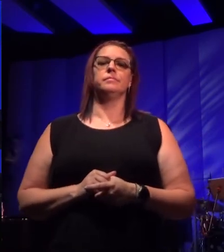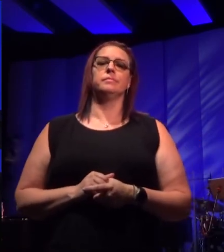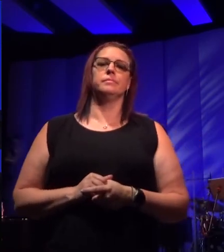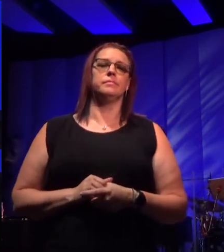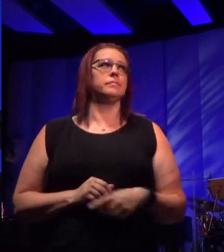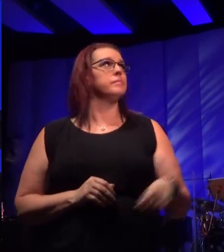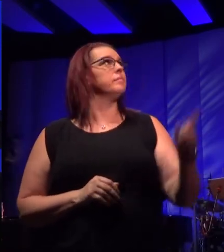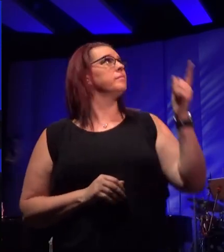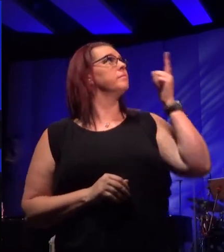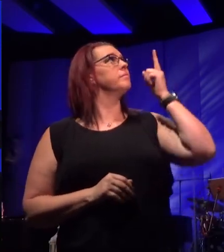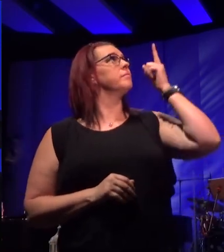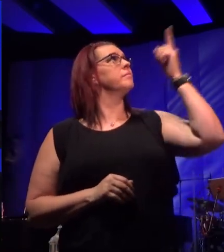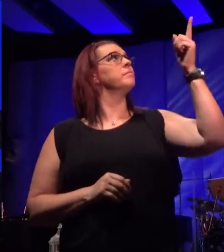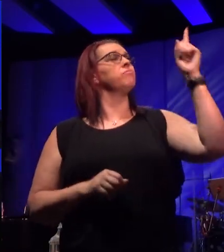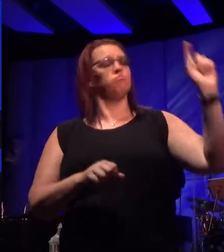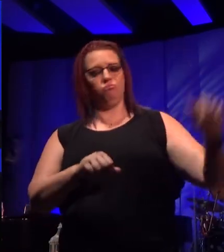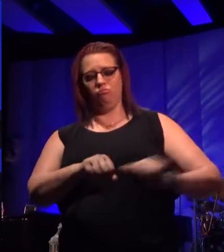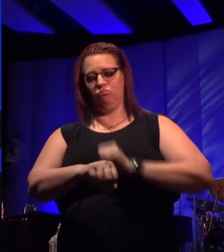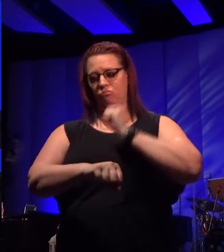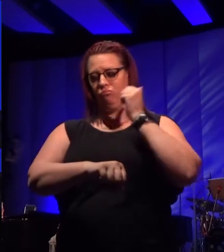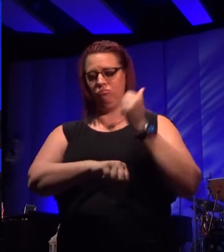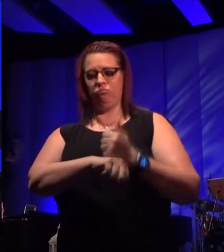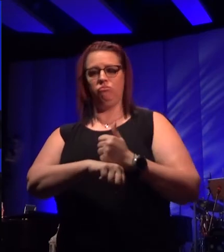He restoreth my